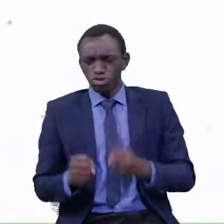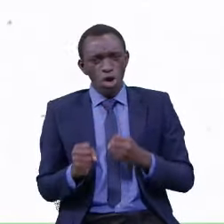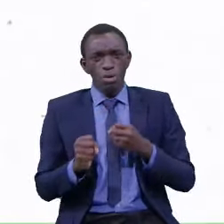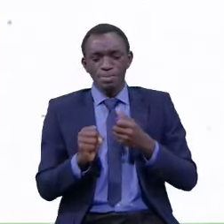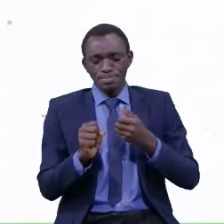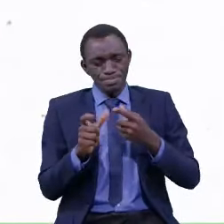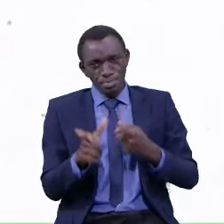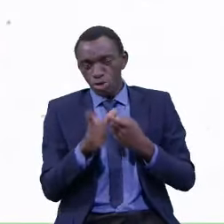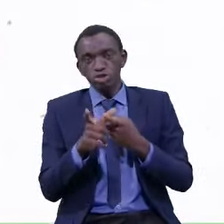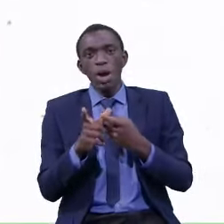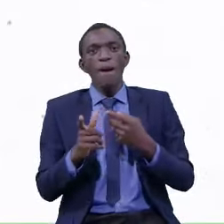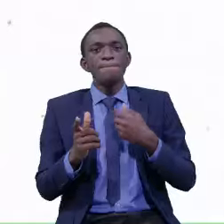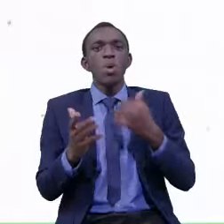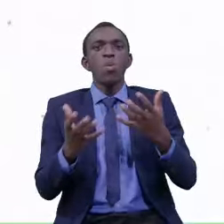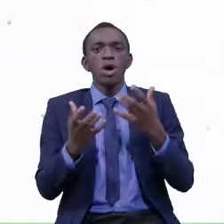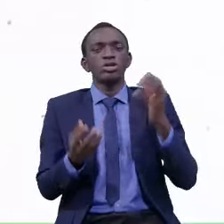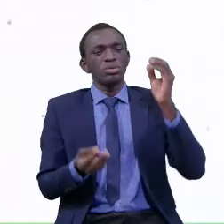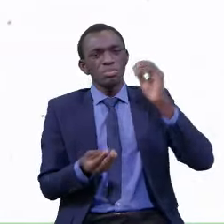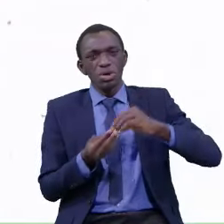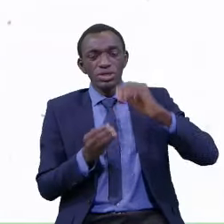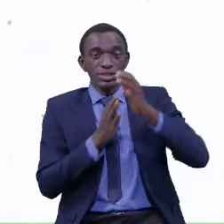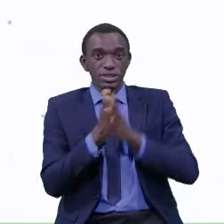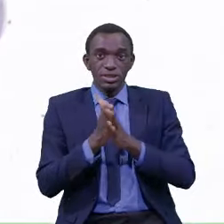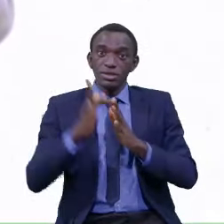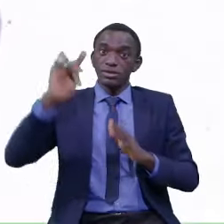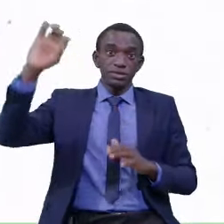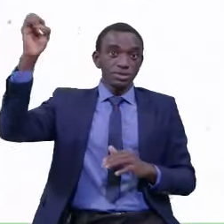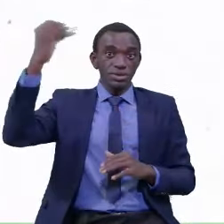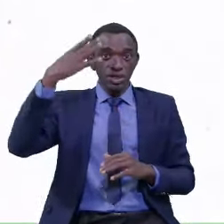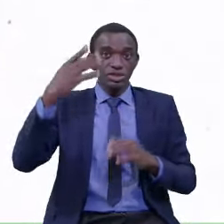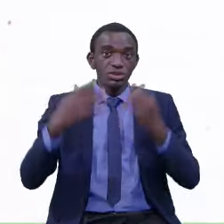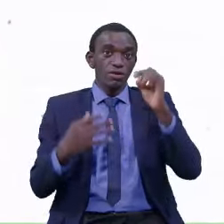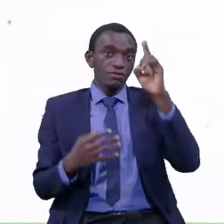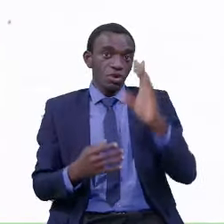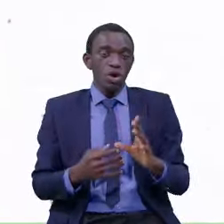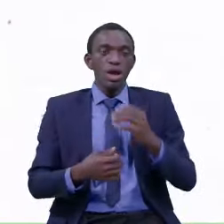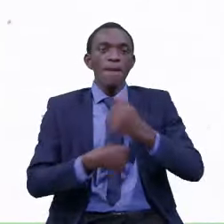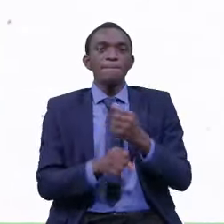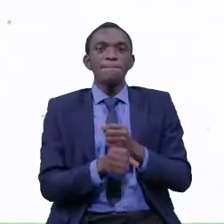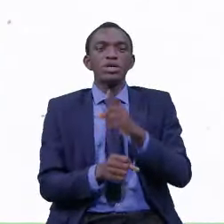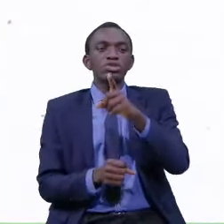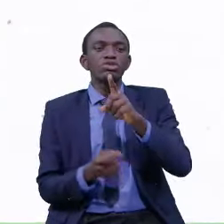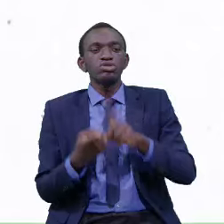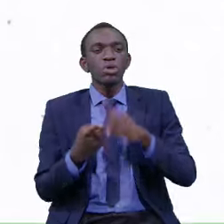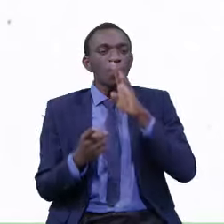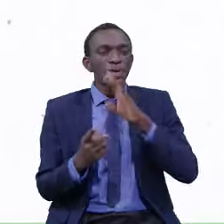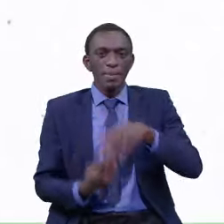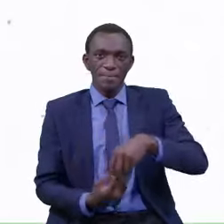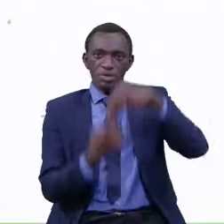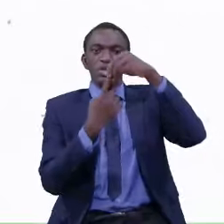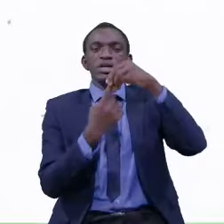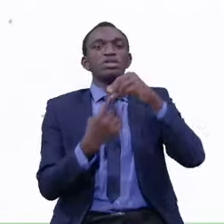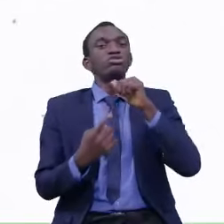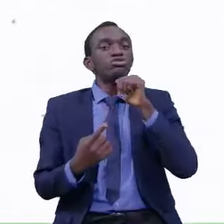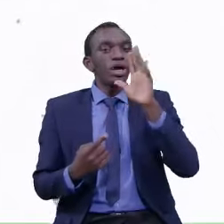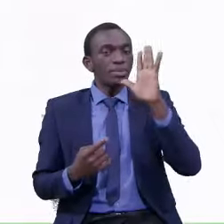The grace of God makes you a peculiar person. It's not by trying. It's by trusting. It's